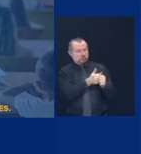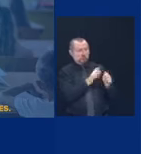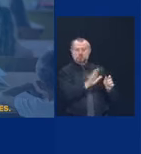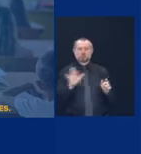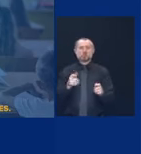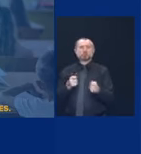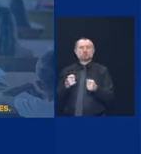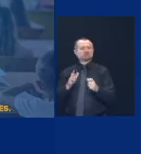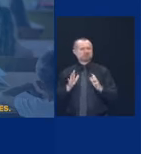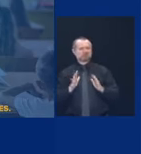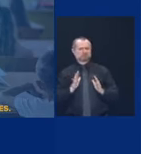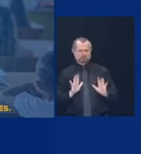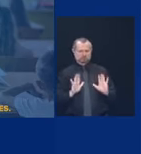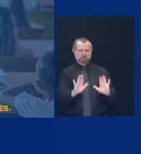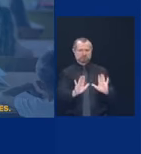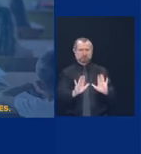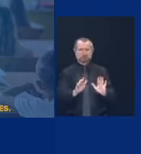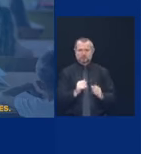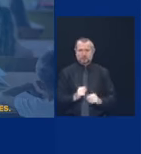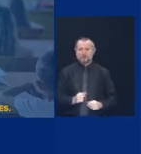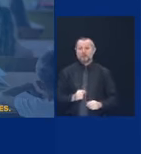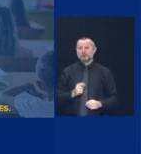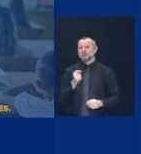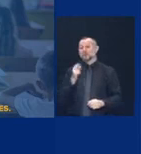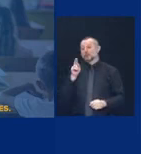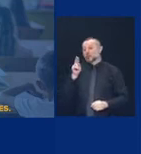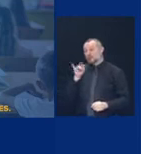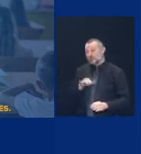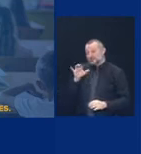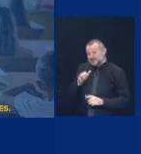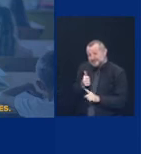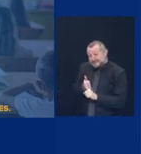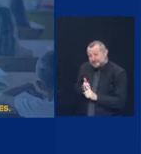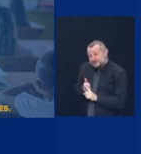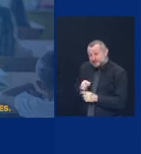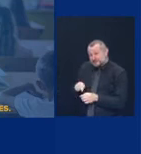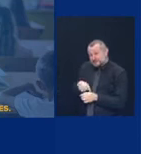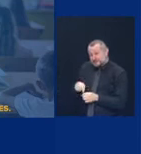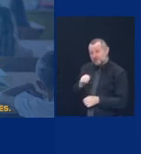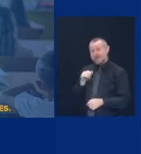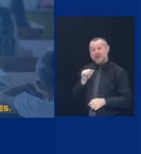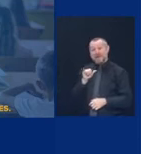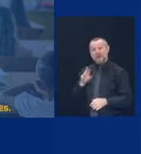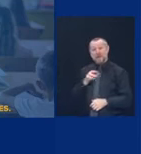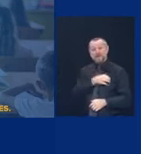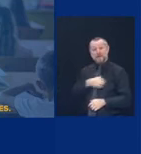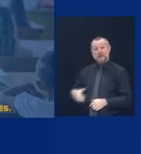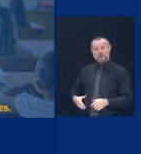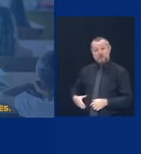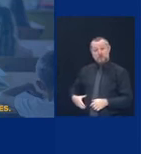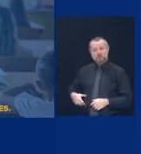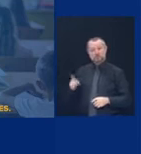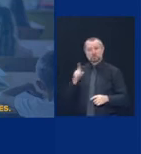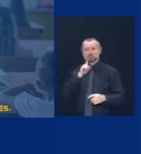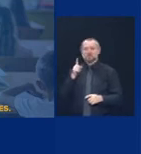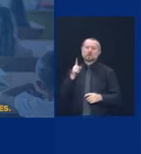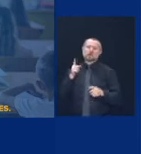school. New York City, you have mayoral control. The mayor is basically in control of the